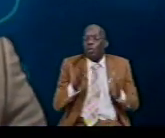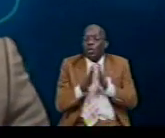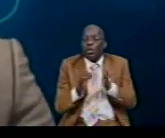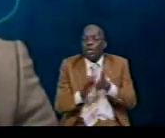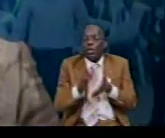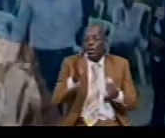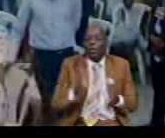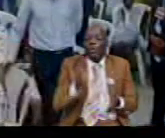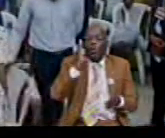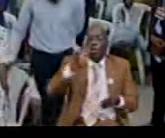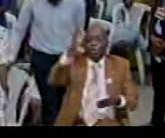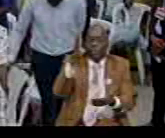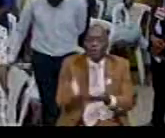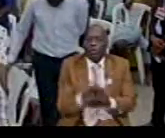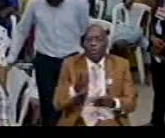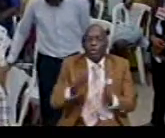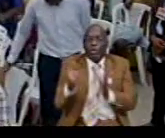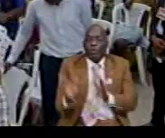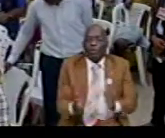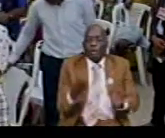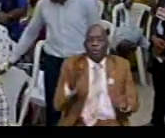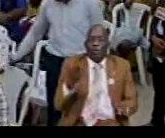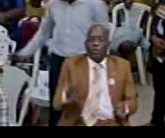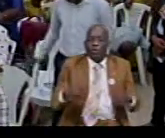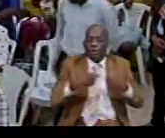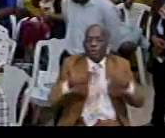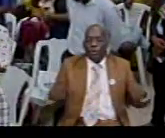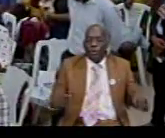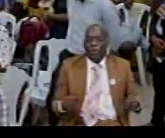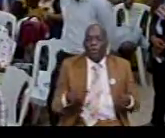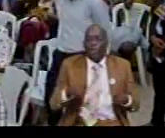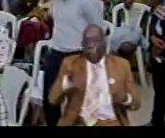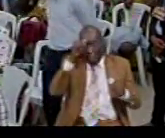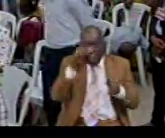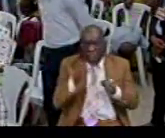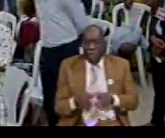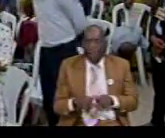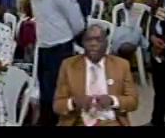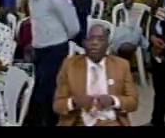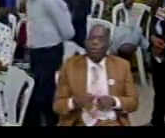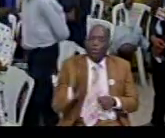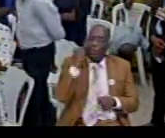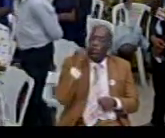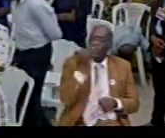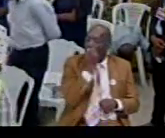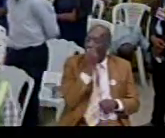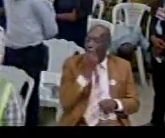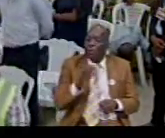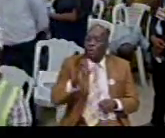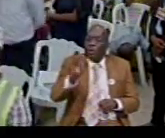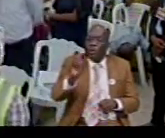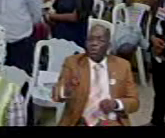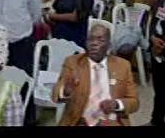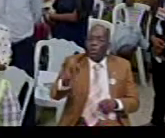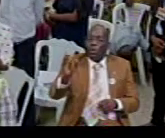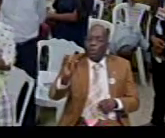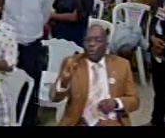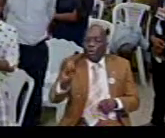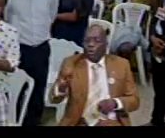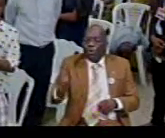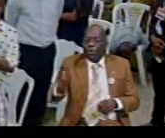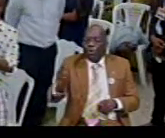name. Remember to pray also for all Israel, Somalia, Mogadishu, and Sudan,